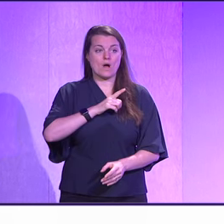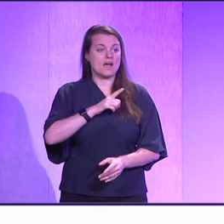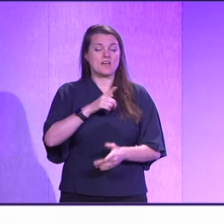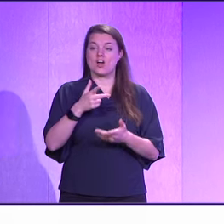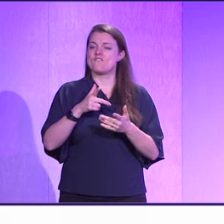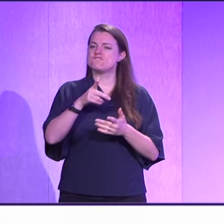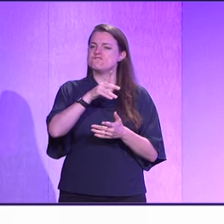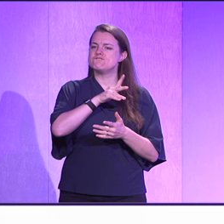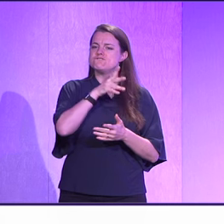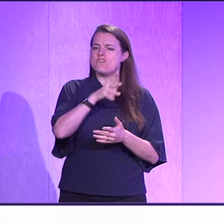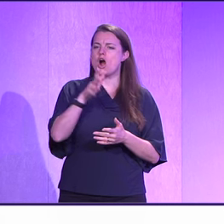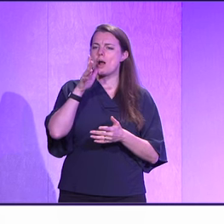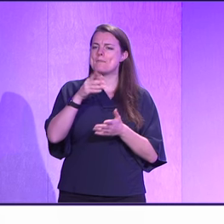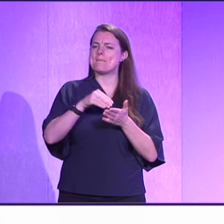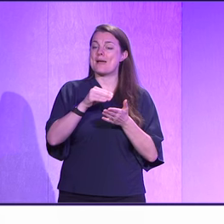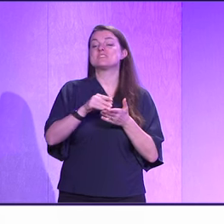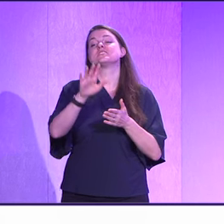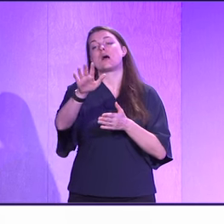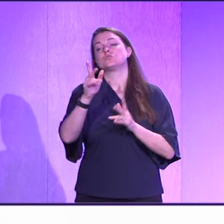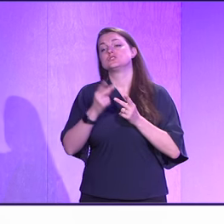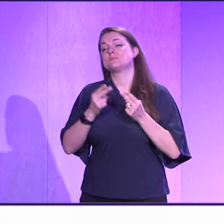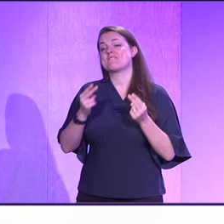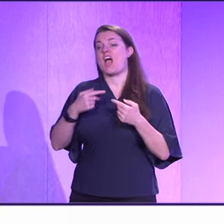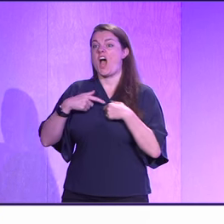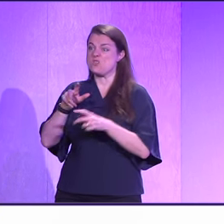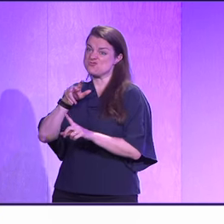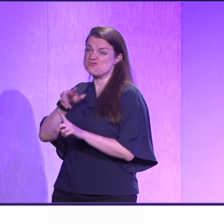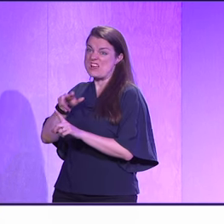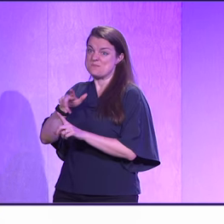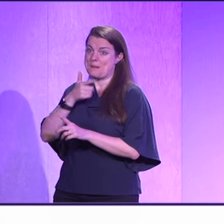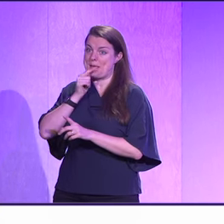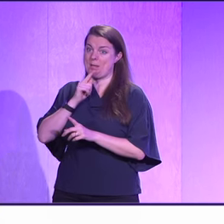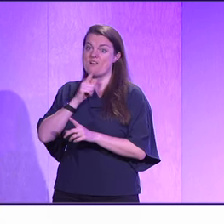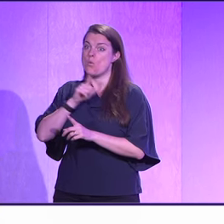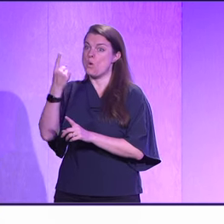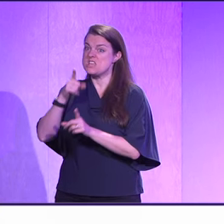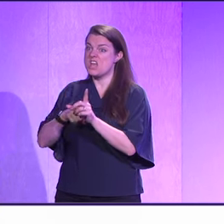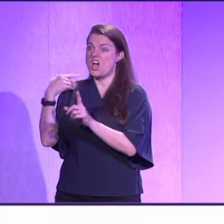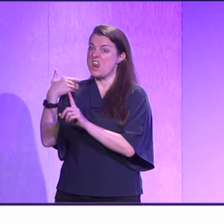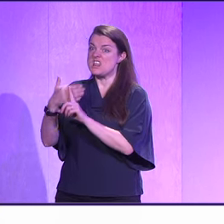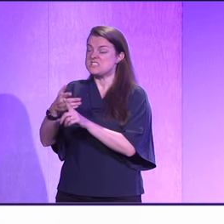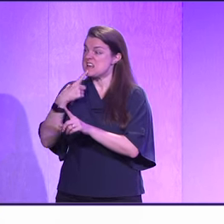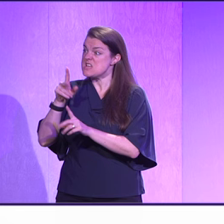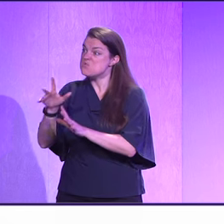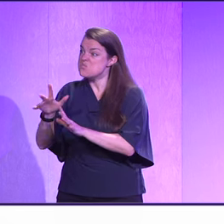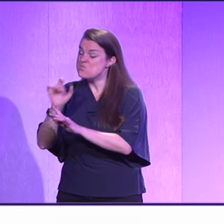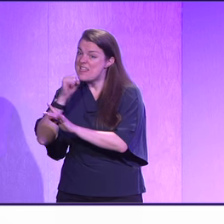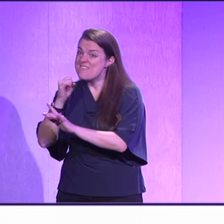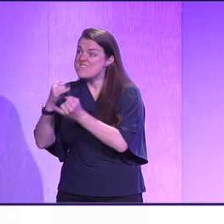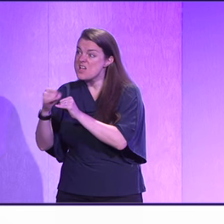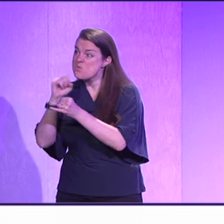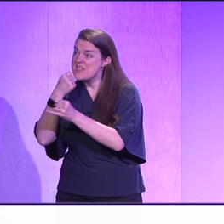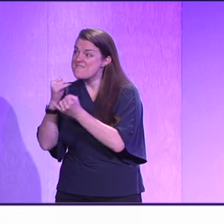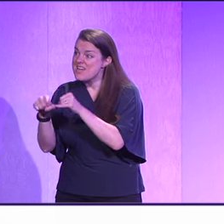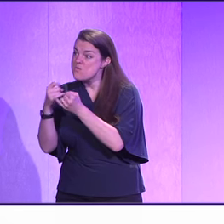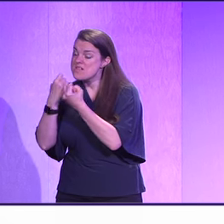farm payments. Now, admittedly, in this one, I screamed at people for a year that a project was going to fail. The problem with that is they came to me at the end of that year when it did fail